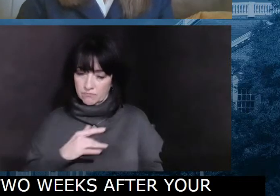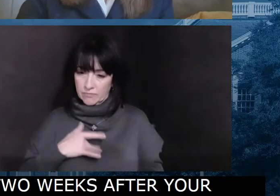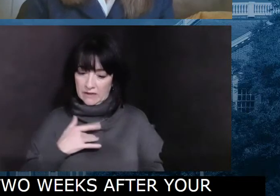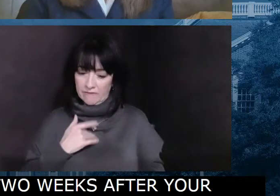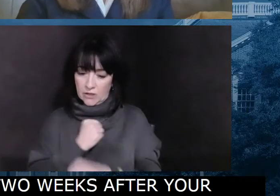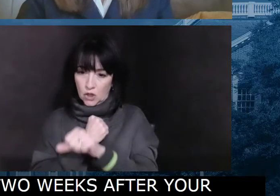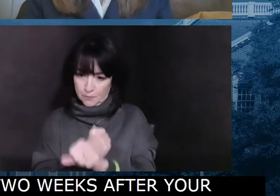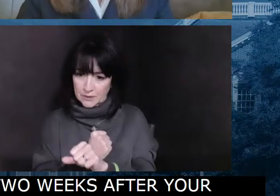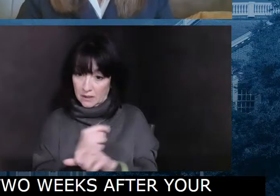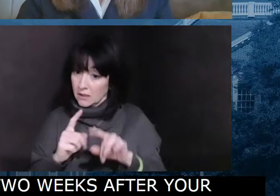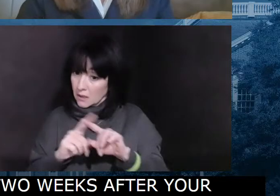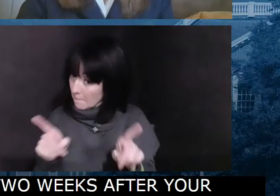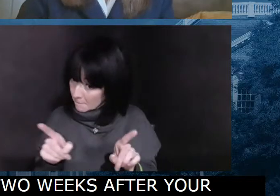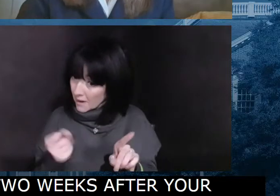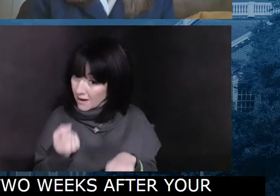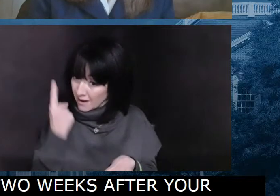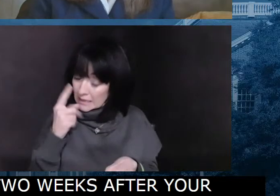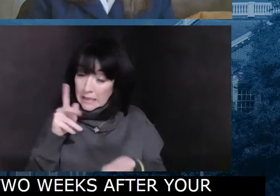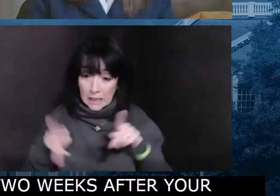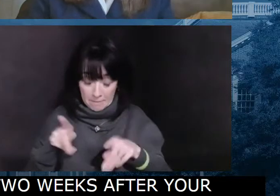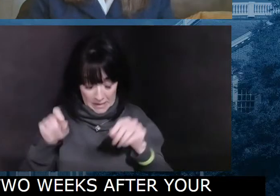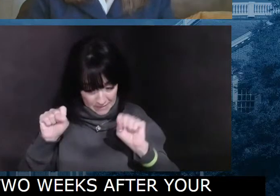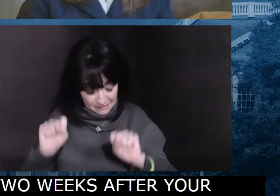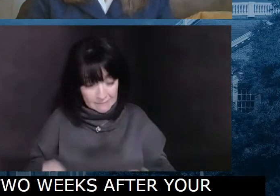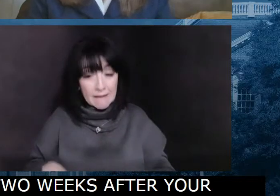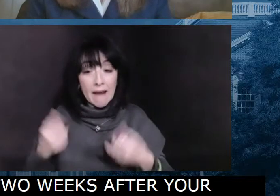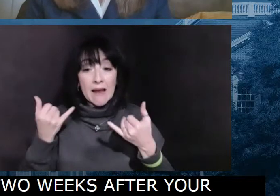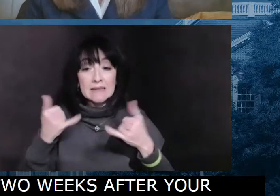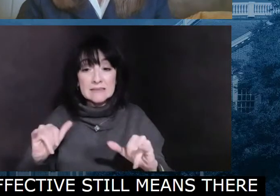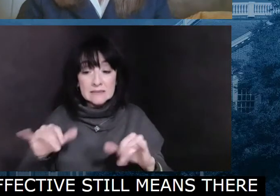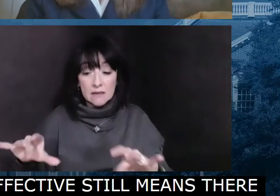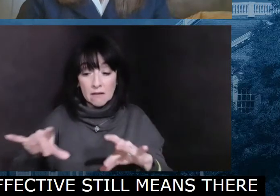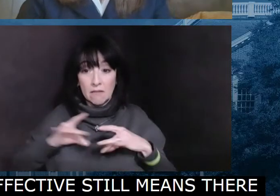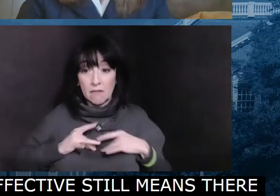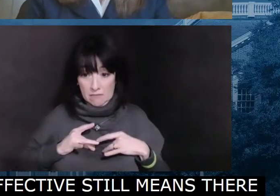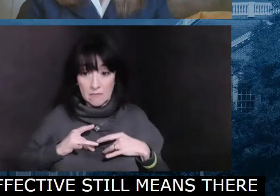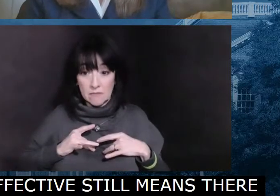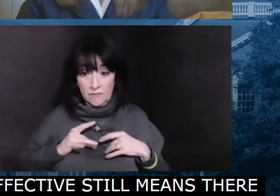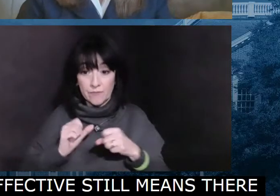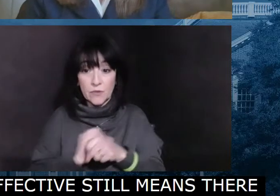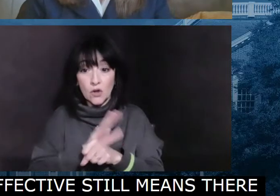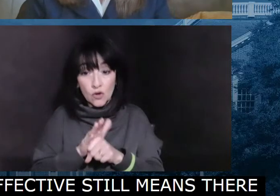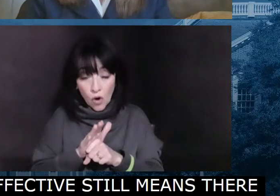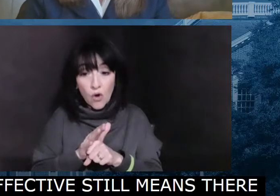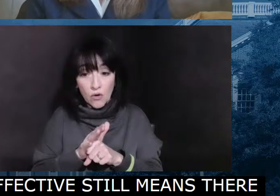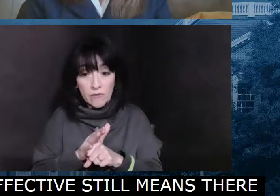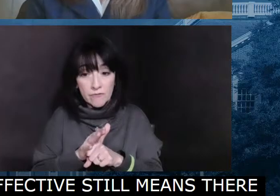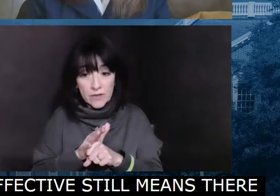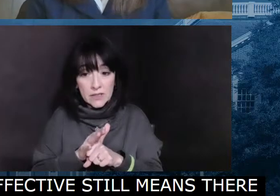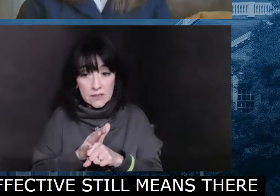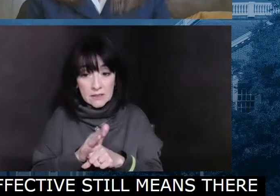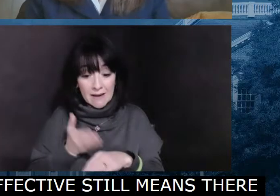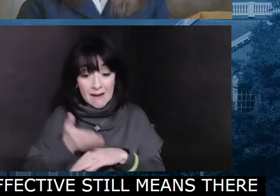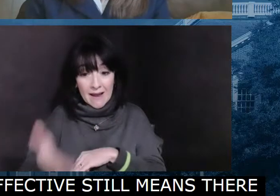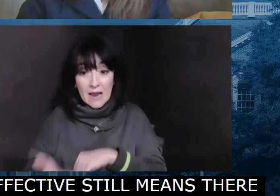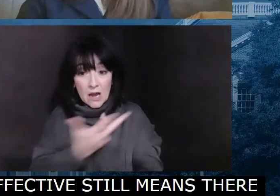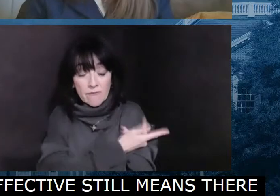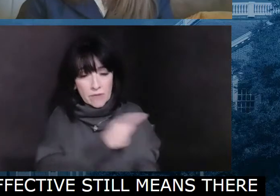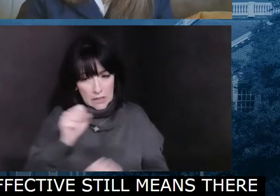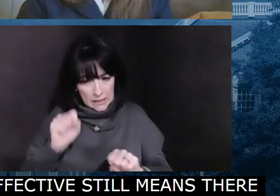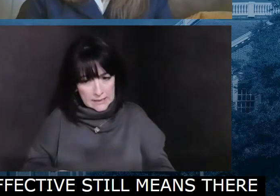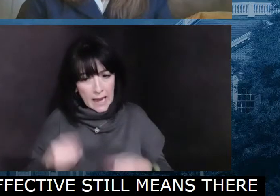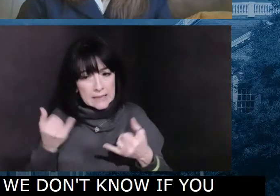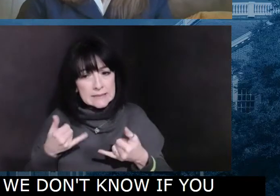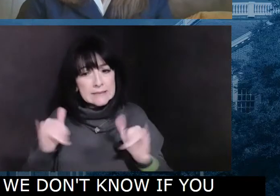then we just don't know yet if you could be a carrier if you have been vaccinated. So